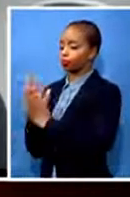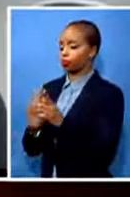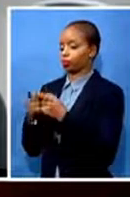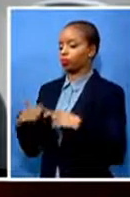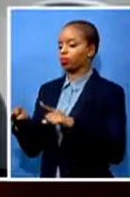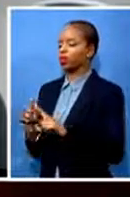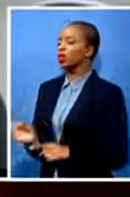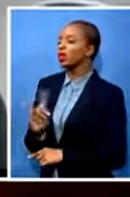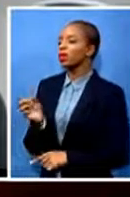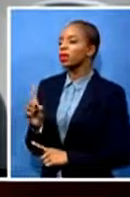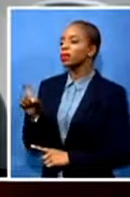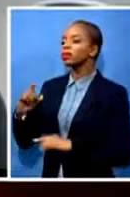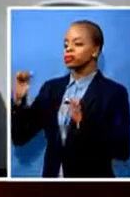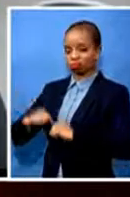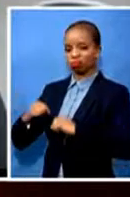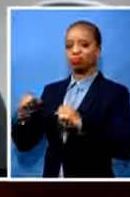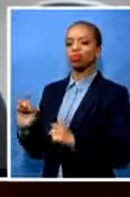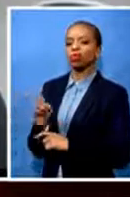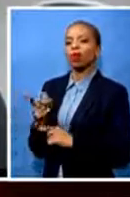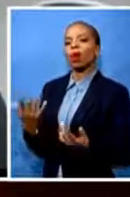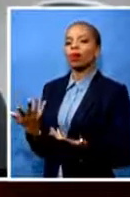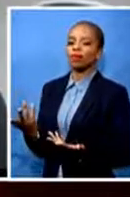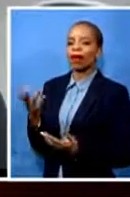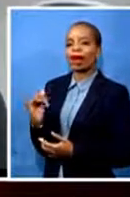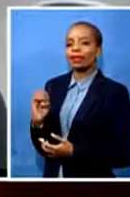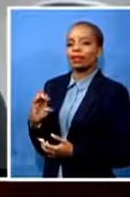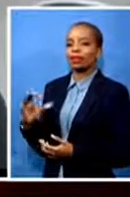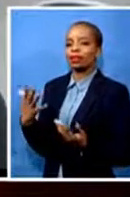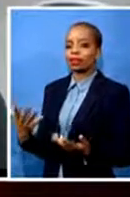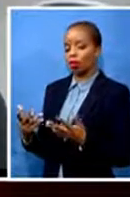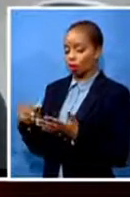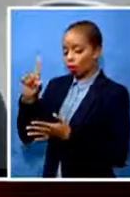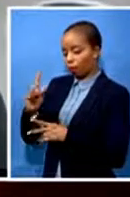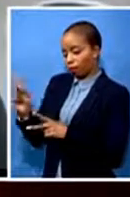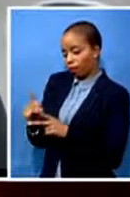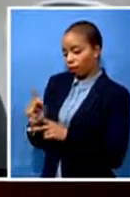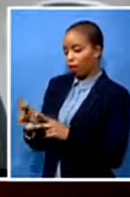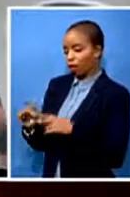to prepare for the 2021 local government elections?